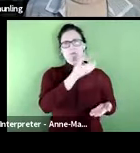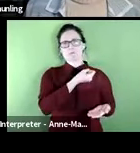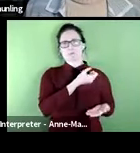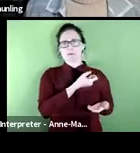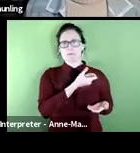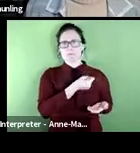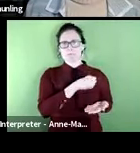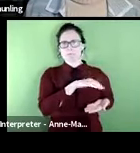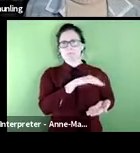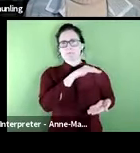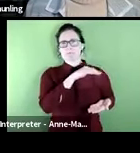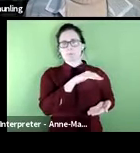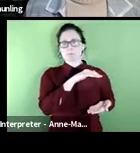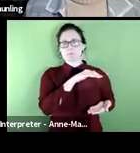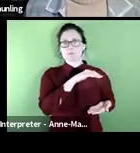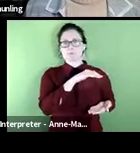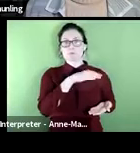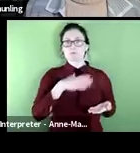this investment